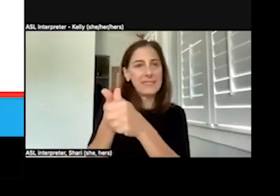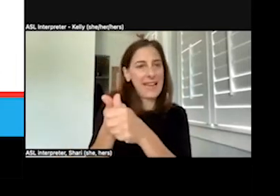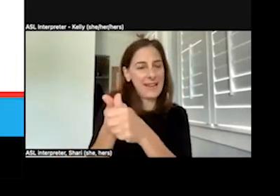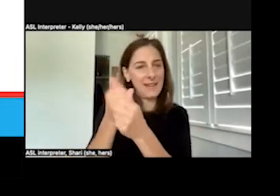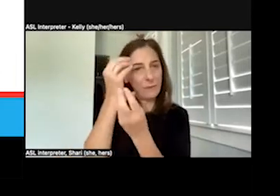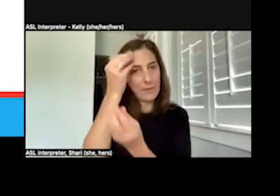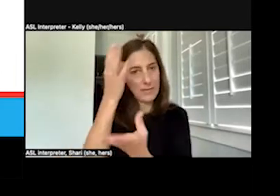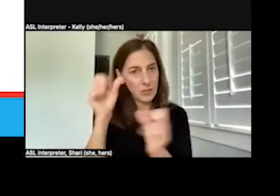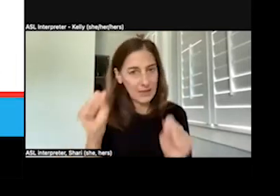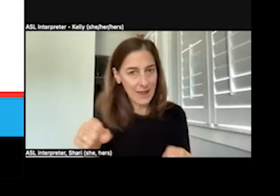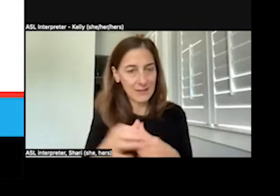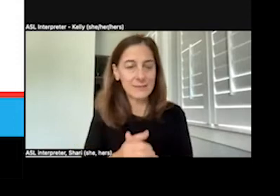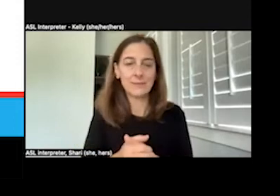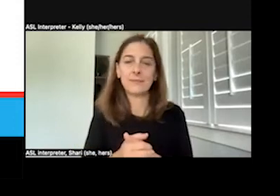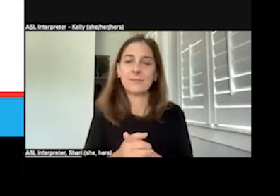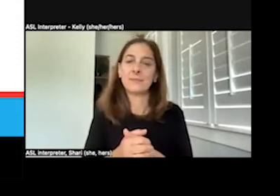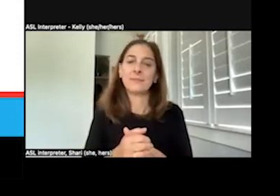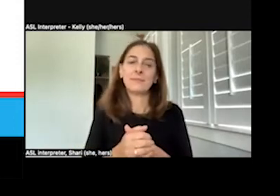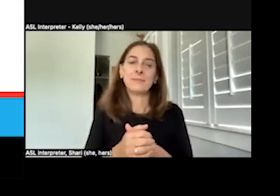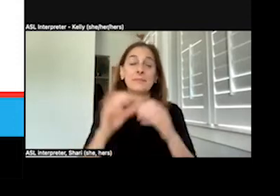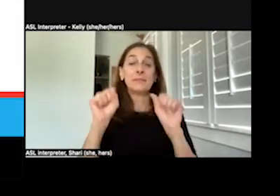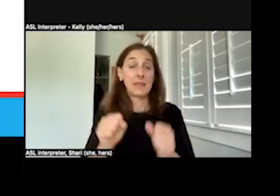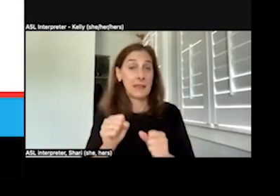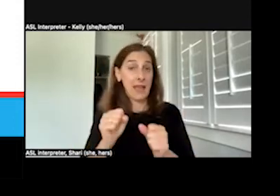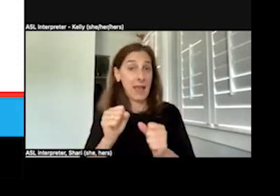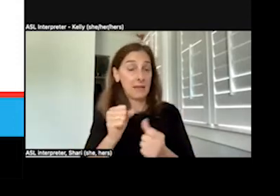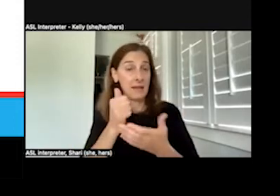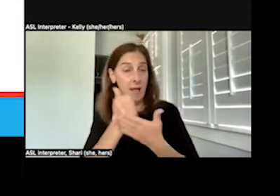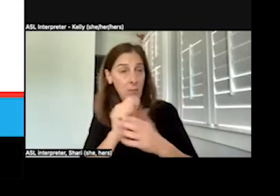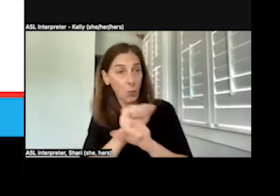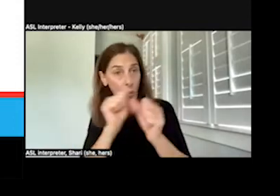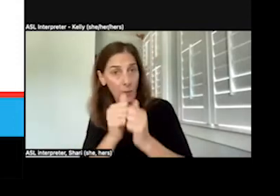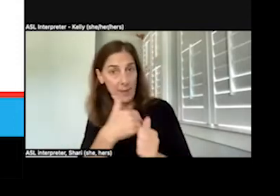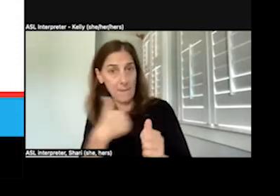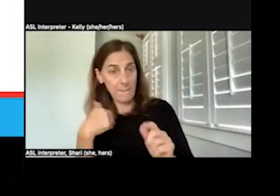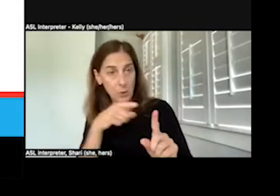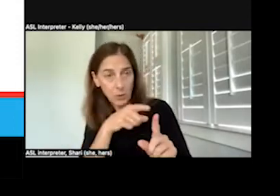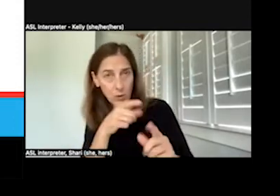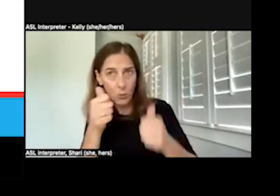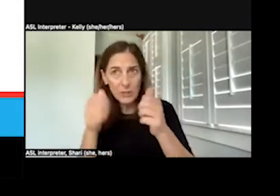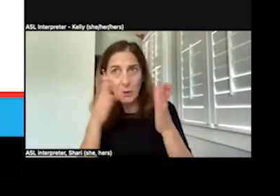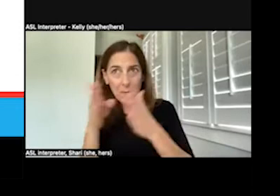help with selecting a plan at the direction of the member,